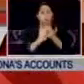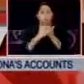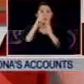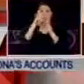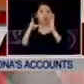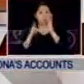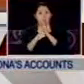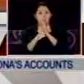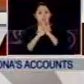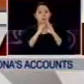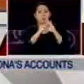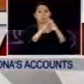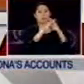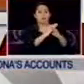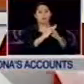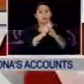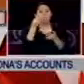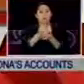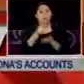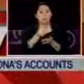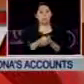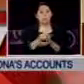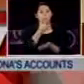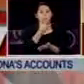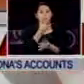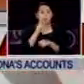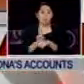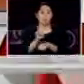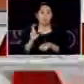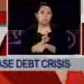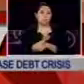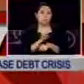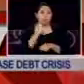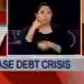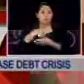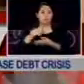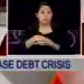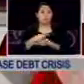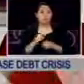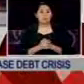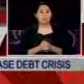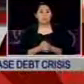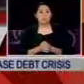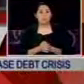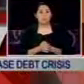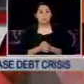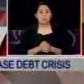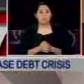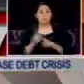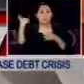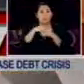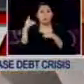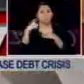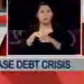of information relating to bank accounts in local currency cannot be made except in five instances,